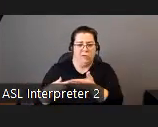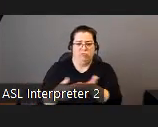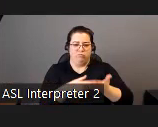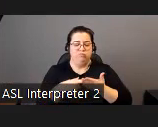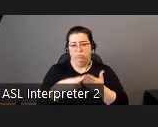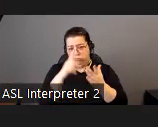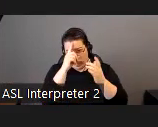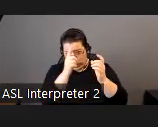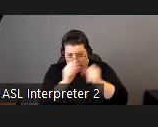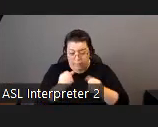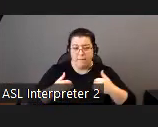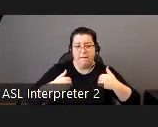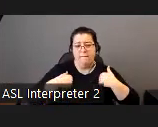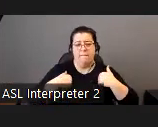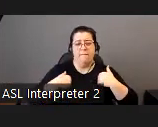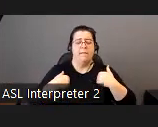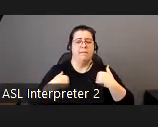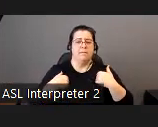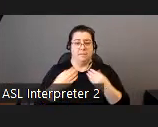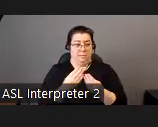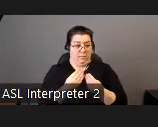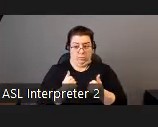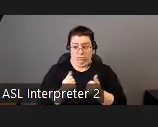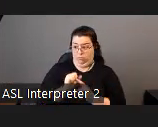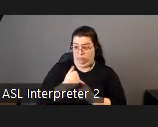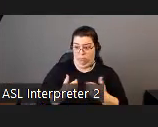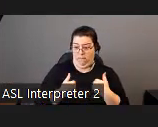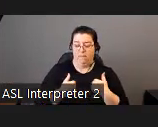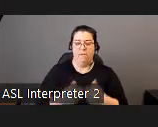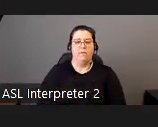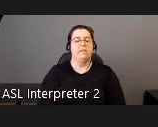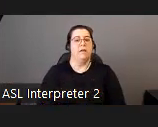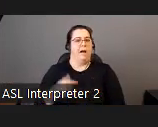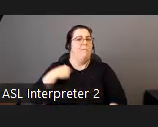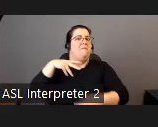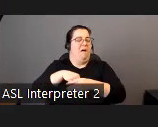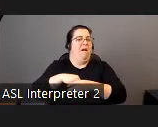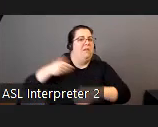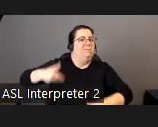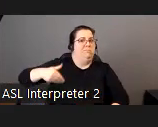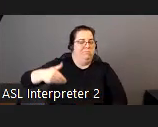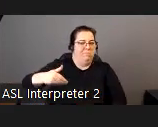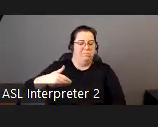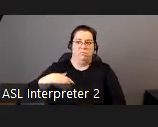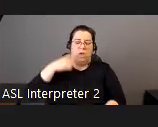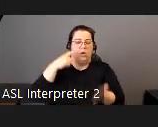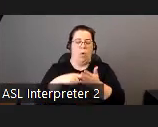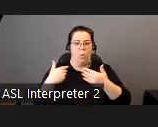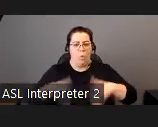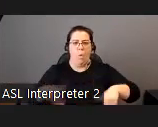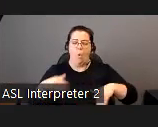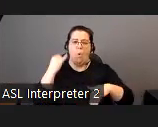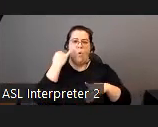find there's incredible value in people talking together about what they do and how they resolve